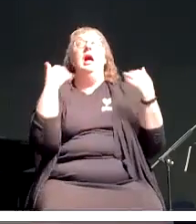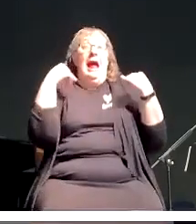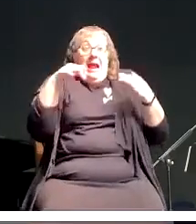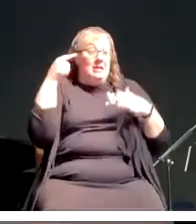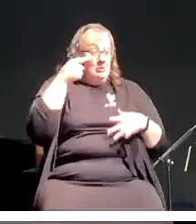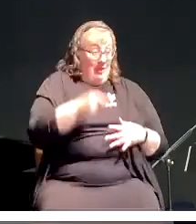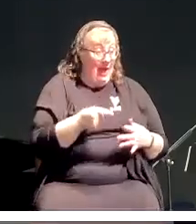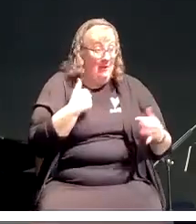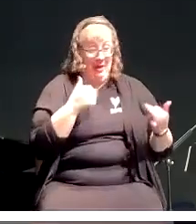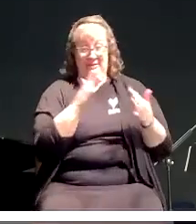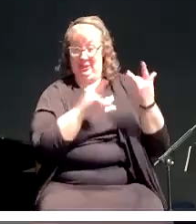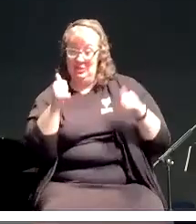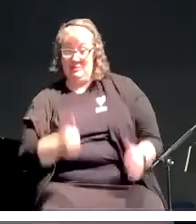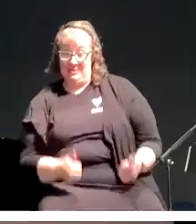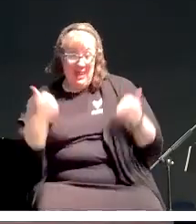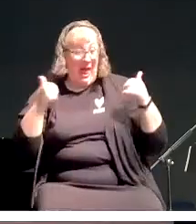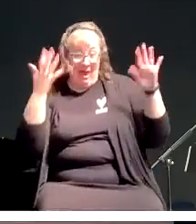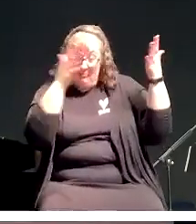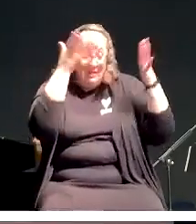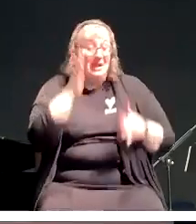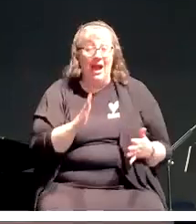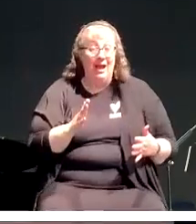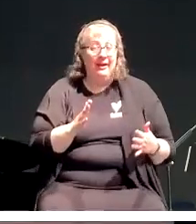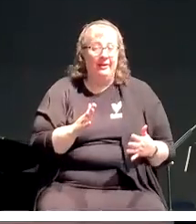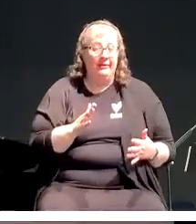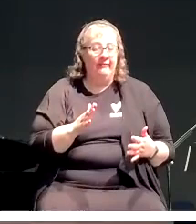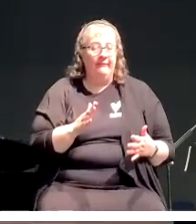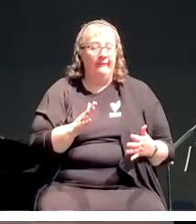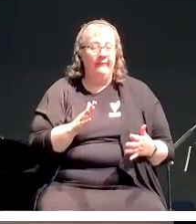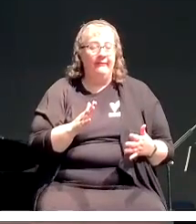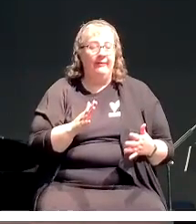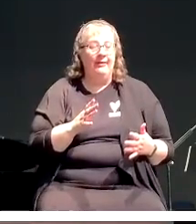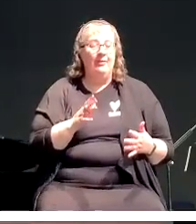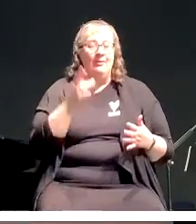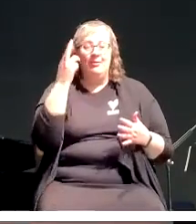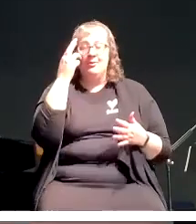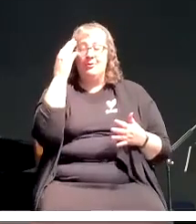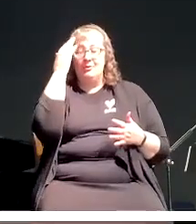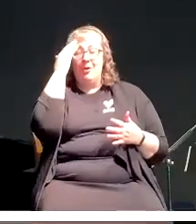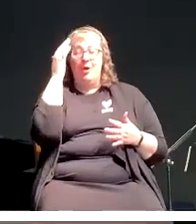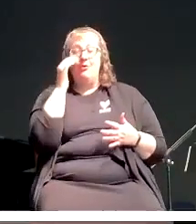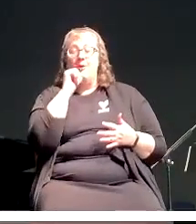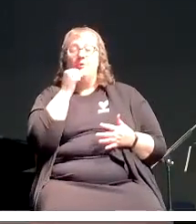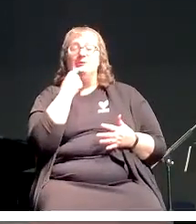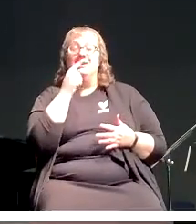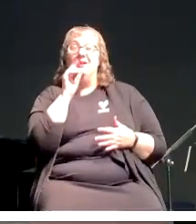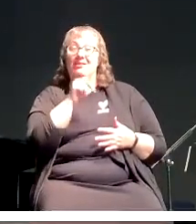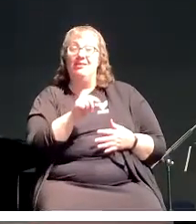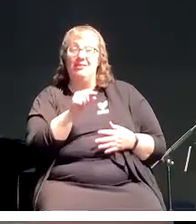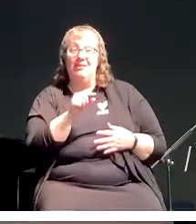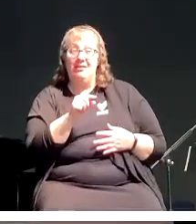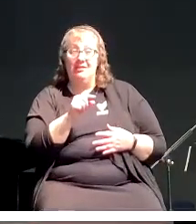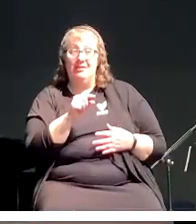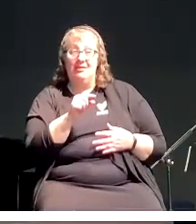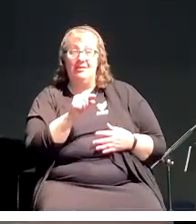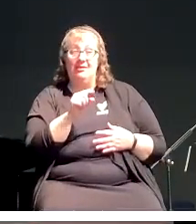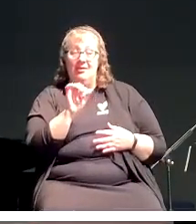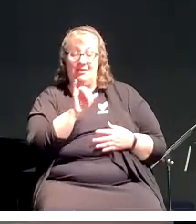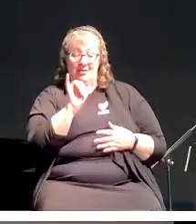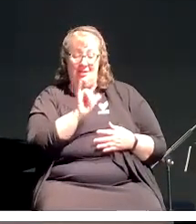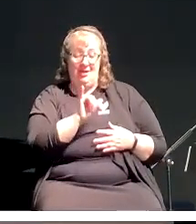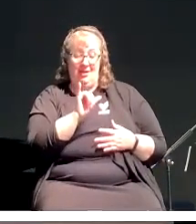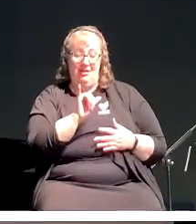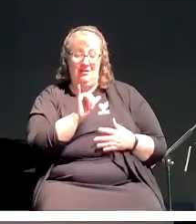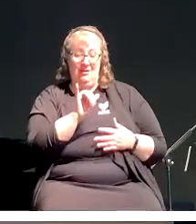there, and Jesus is alive. Praise God. And the reason we know they weren't saying it in that tone is because of the way